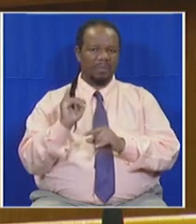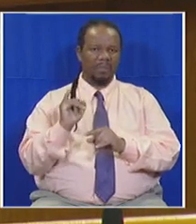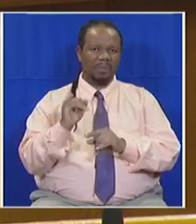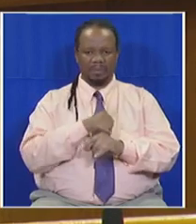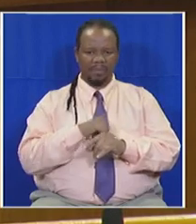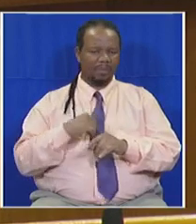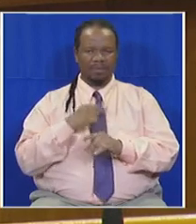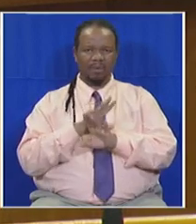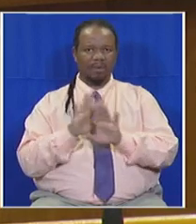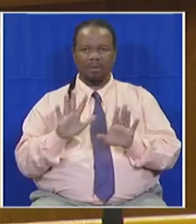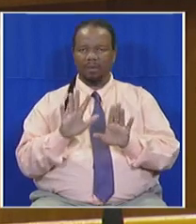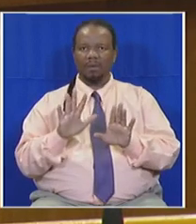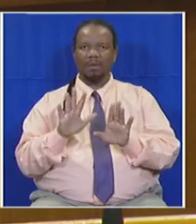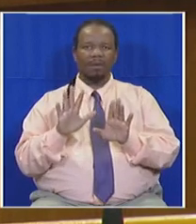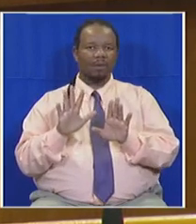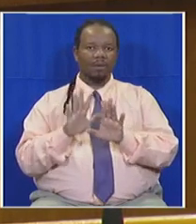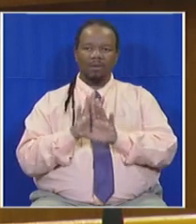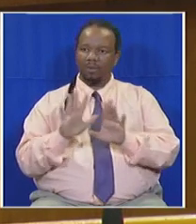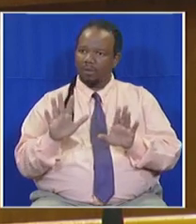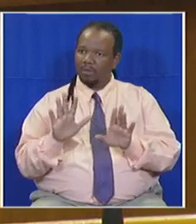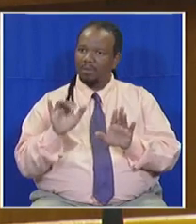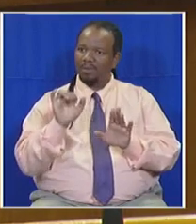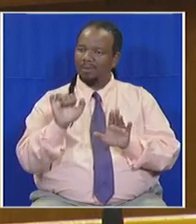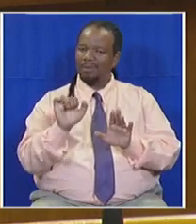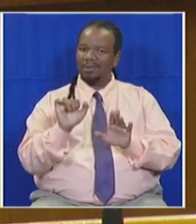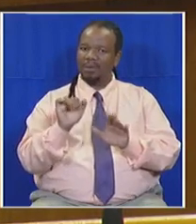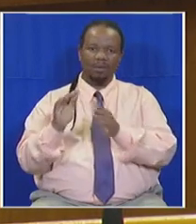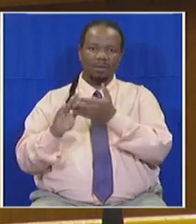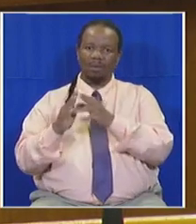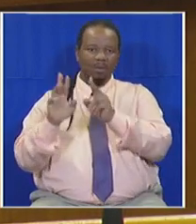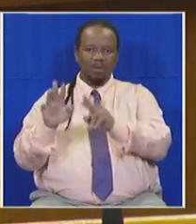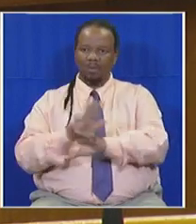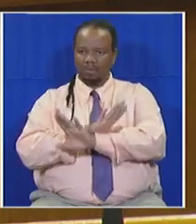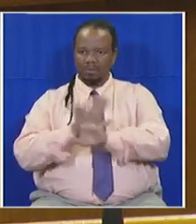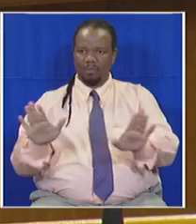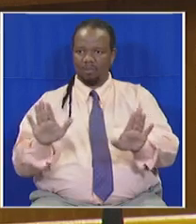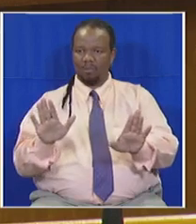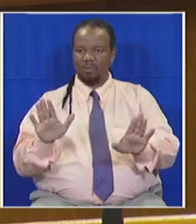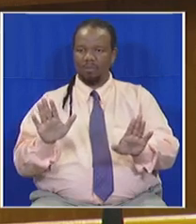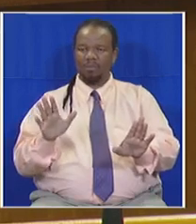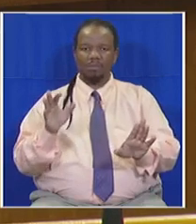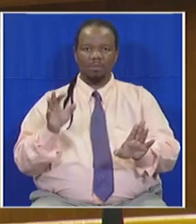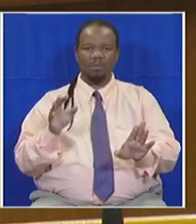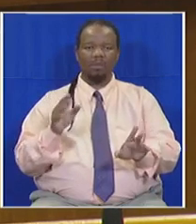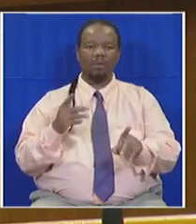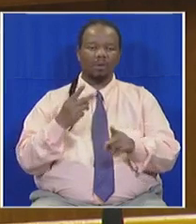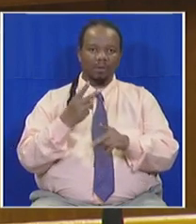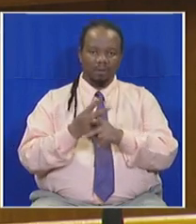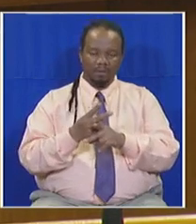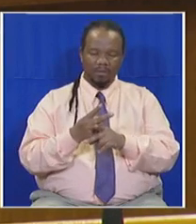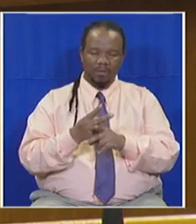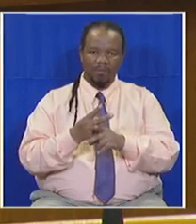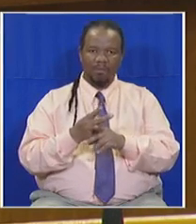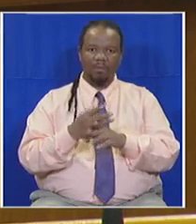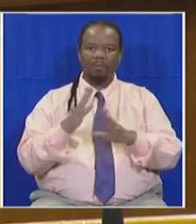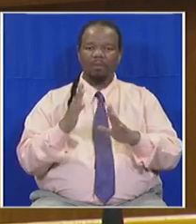they do not have place in our peace-loving society. We convey our heartfelt condolences to